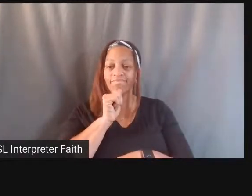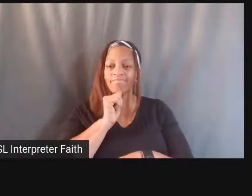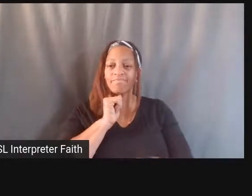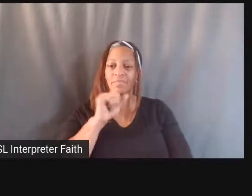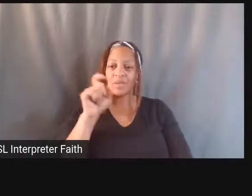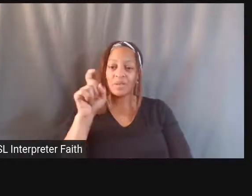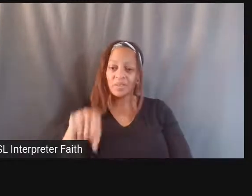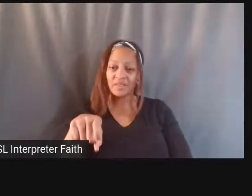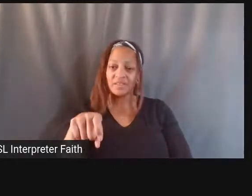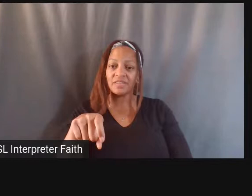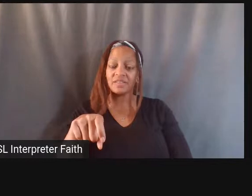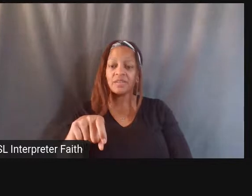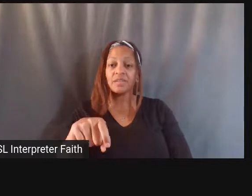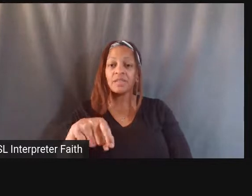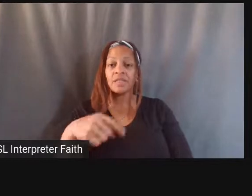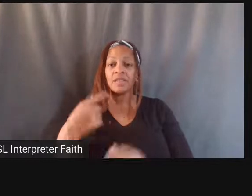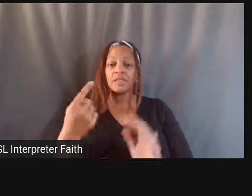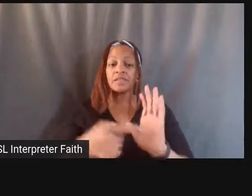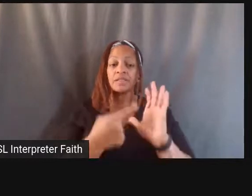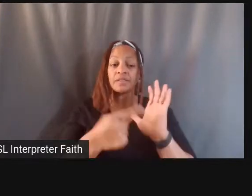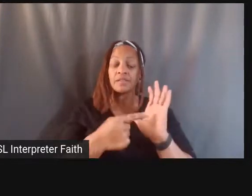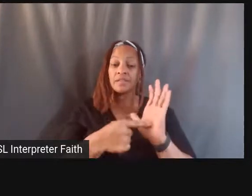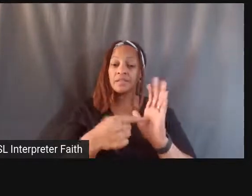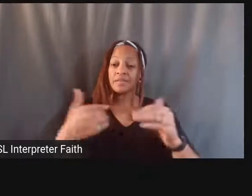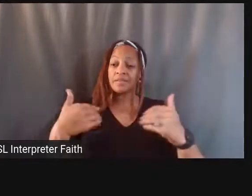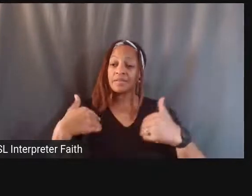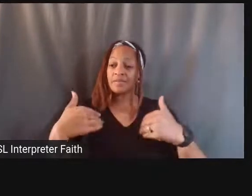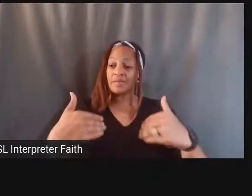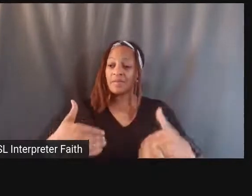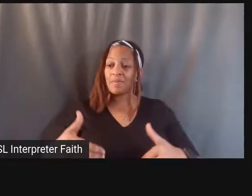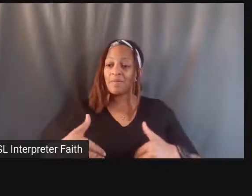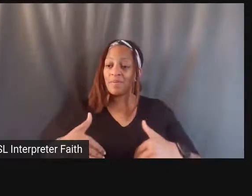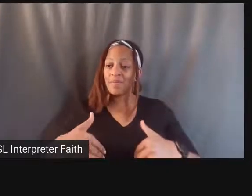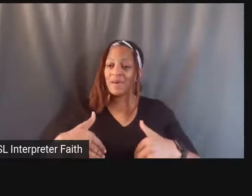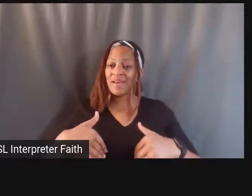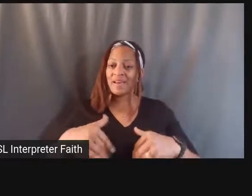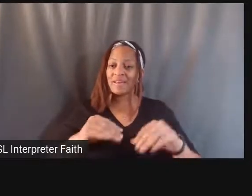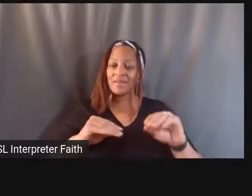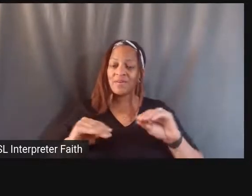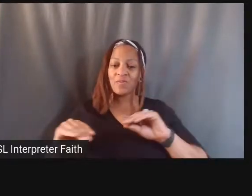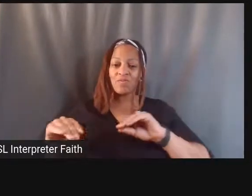Sometimes your body moves at a slower pace than your mind.